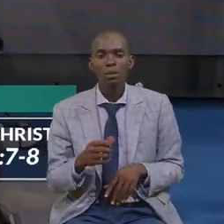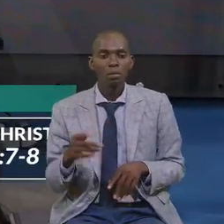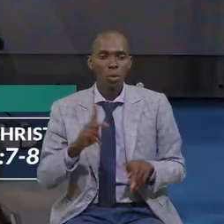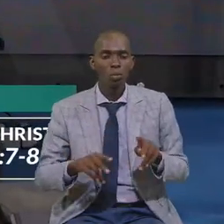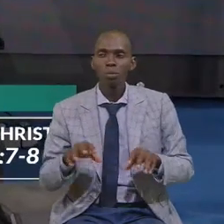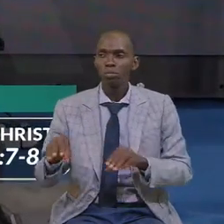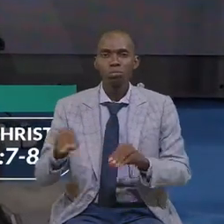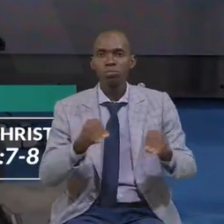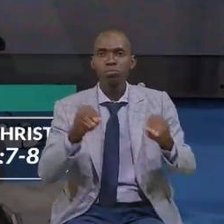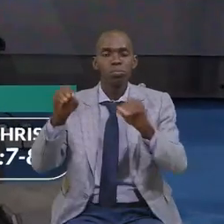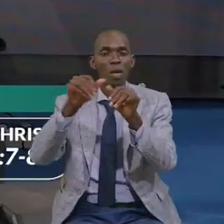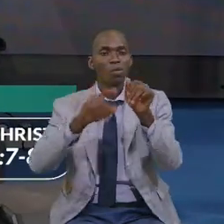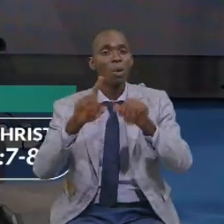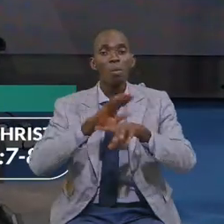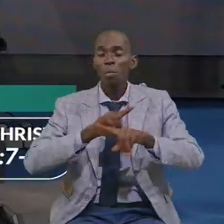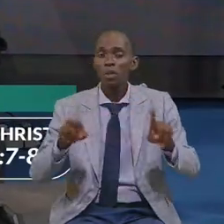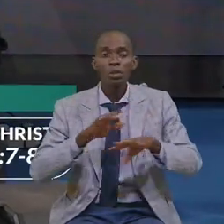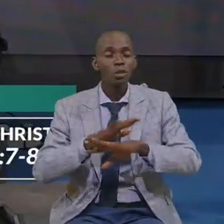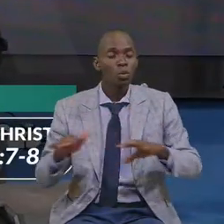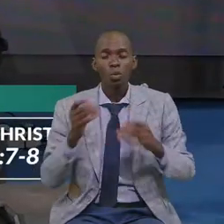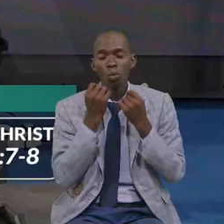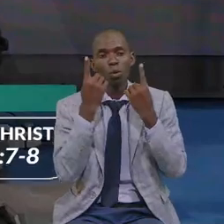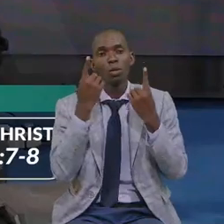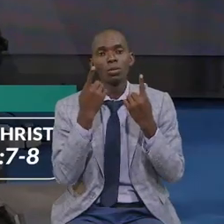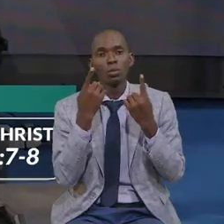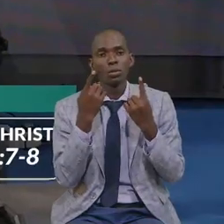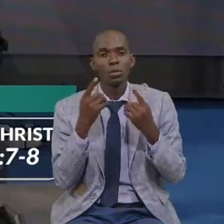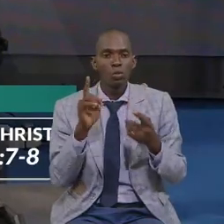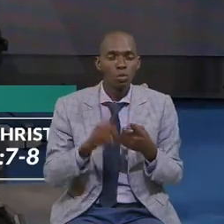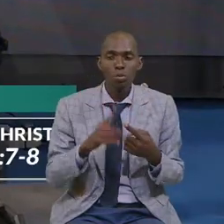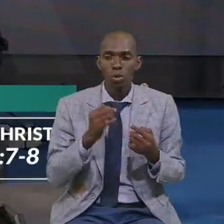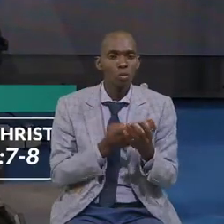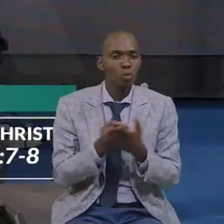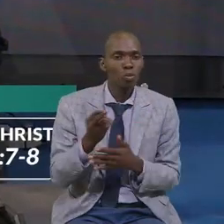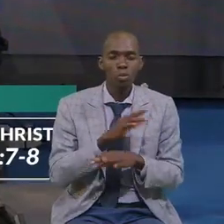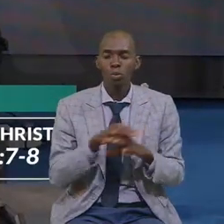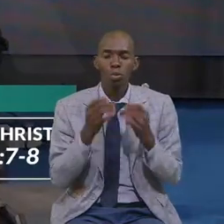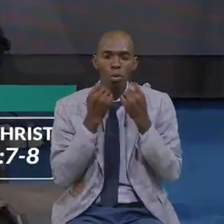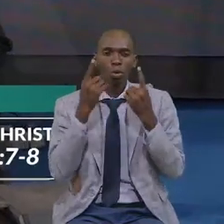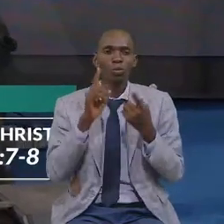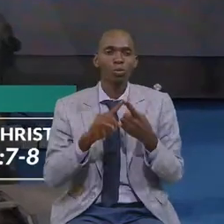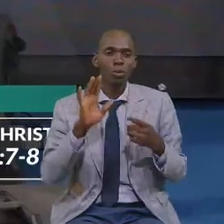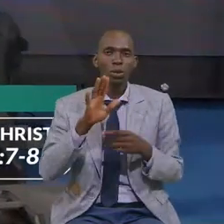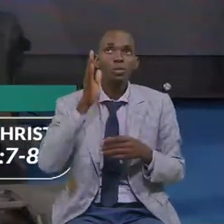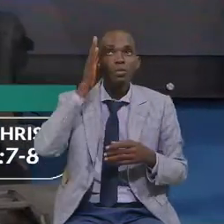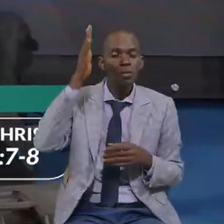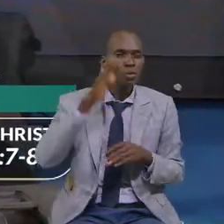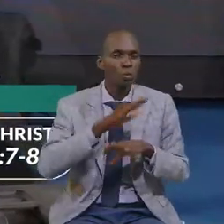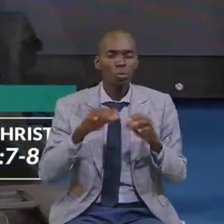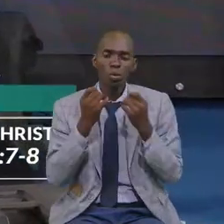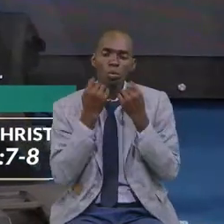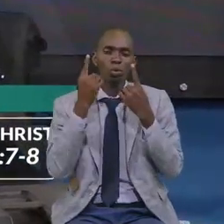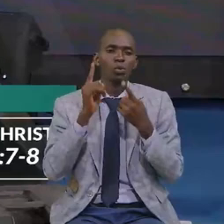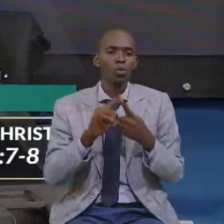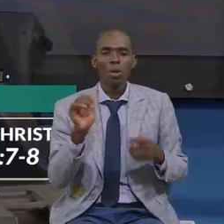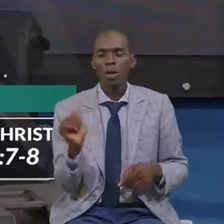they don't wake up to reality. They don't wake up to their future. They don't wake up to